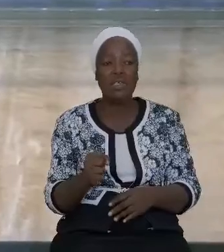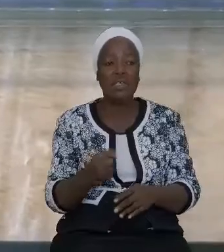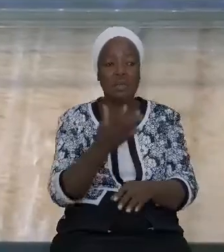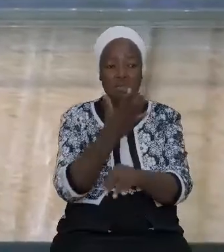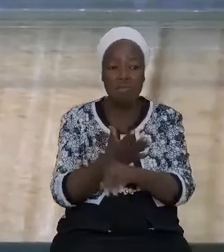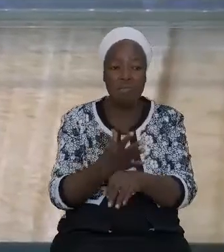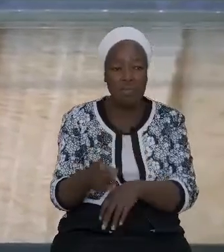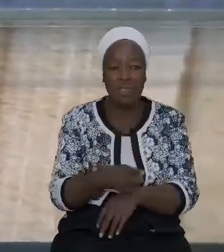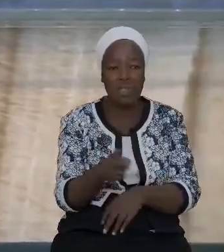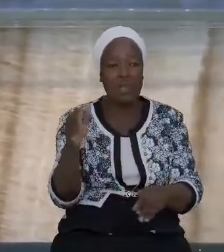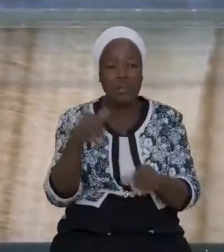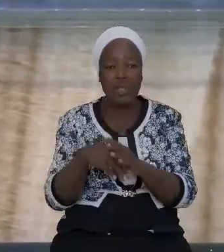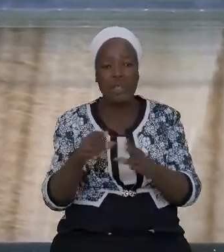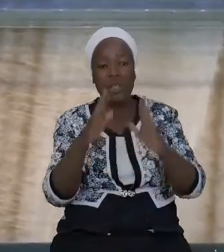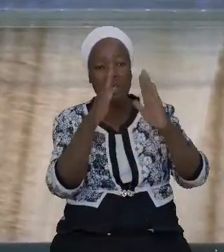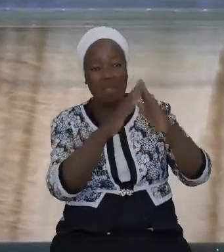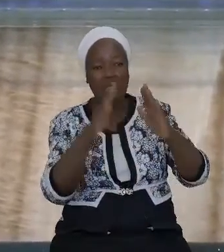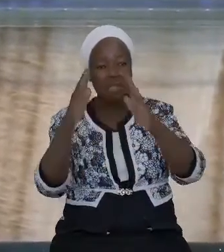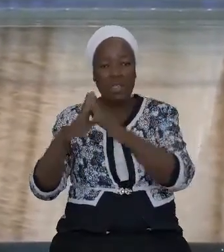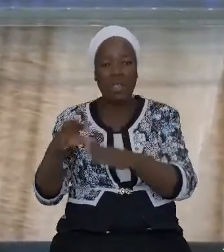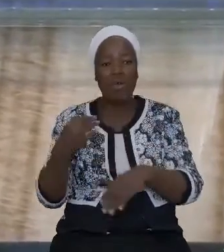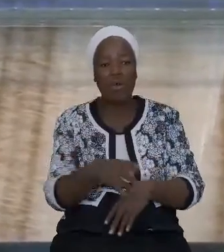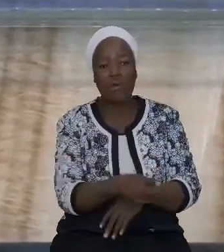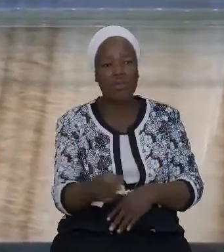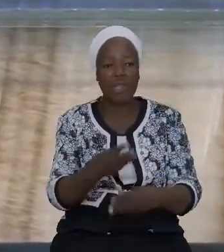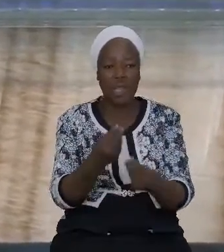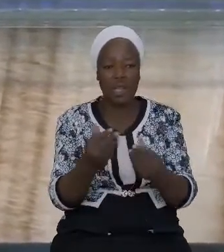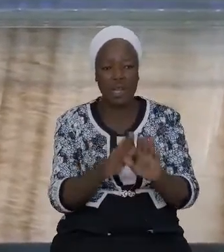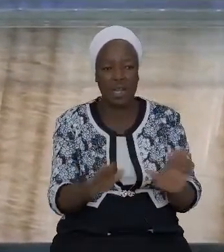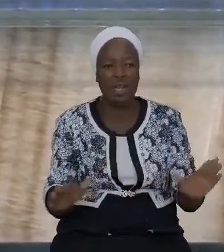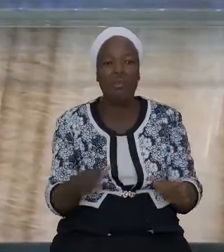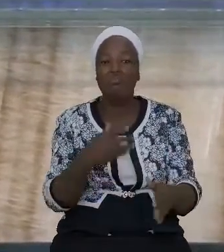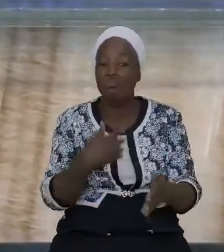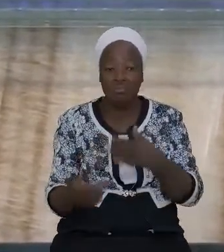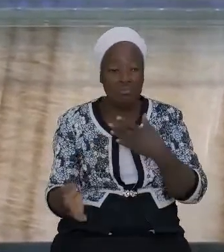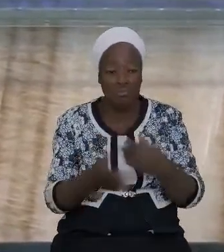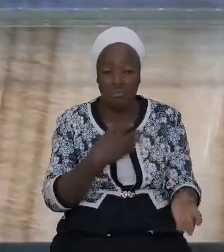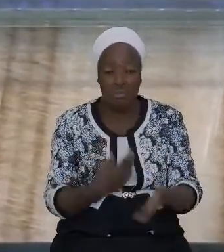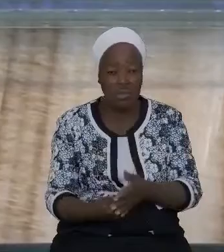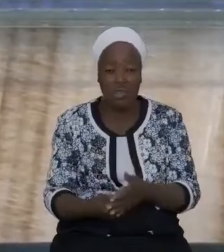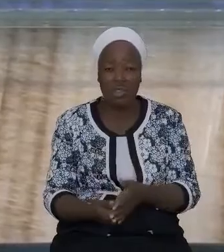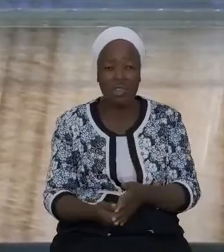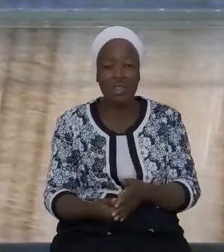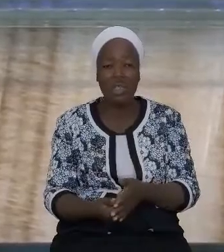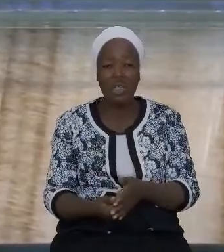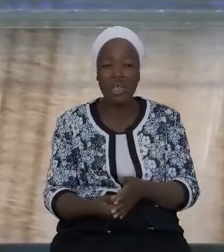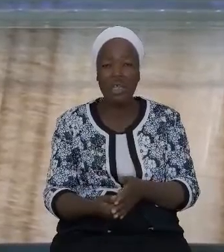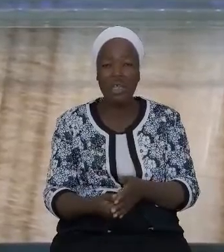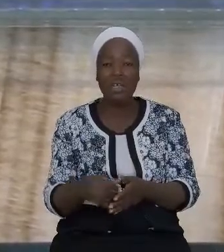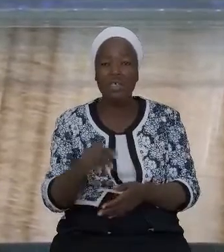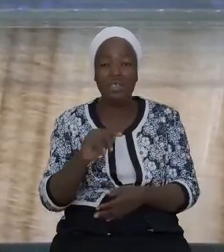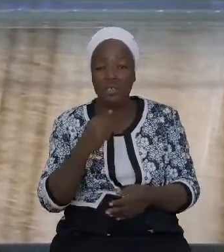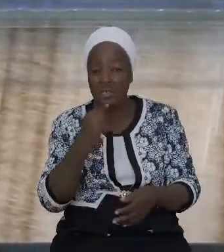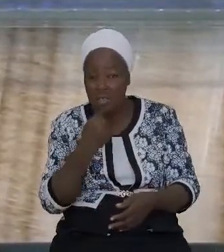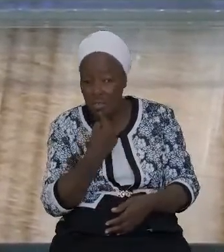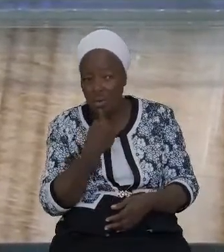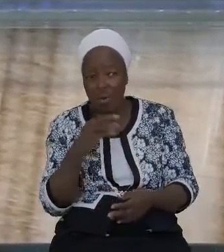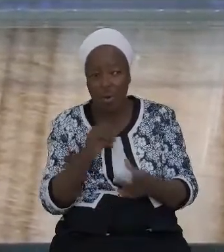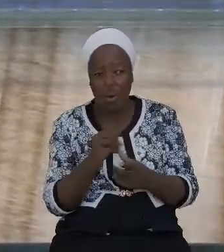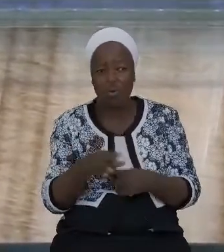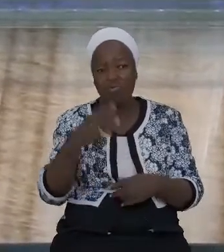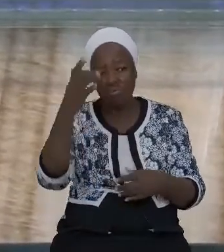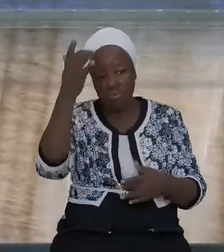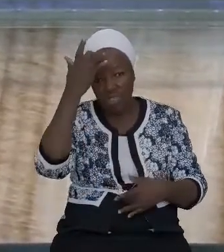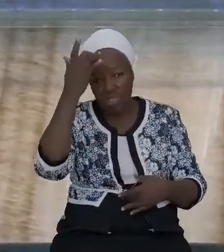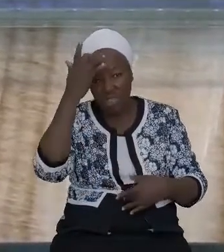their land, whatsoever sore or whatsoever sickness there be. What's